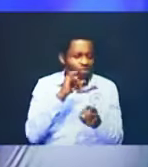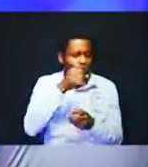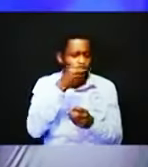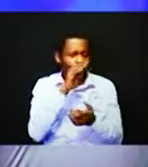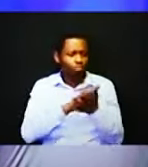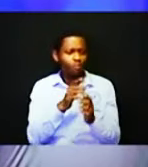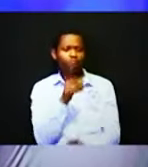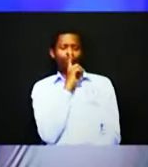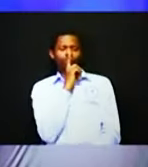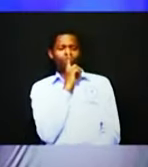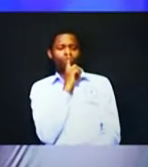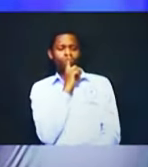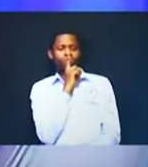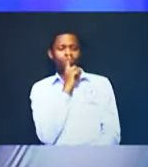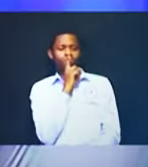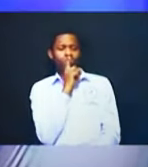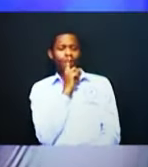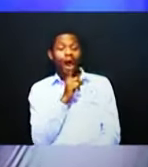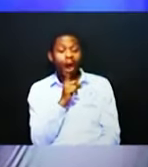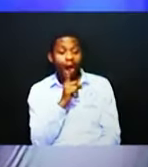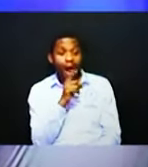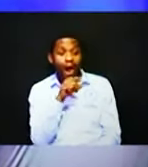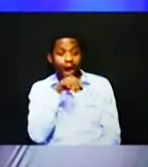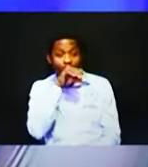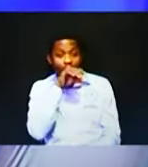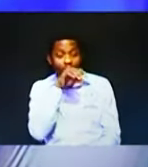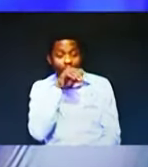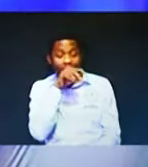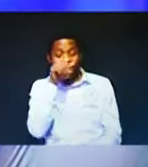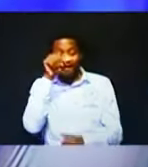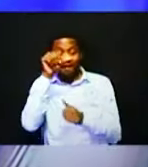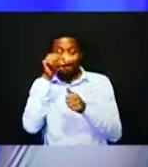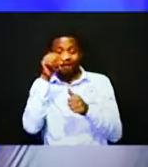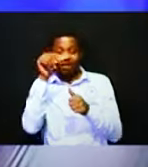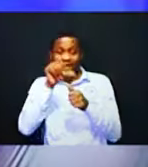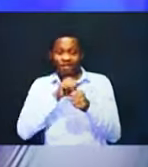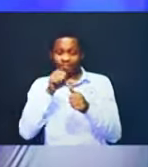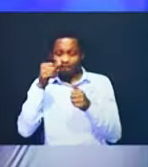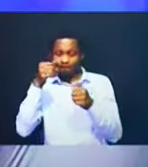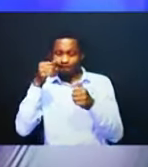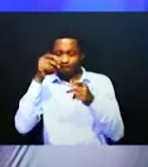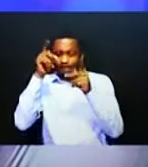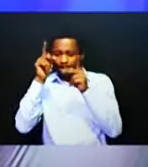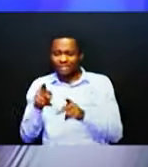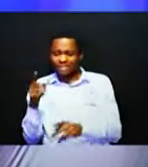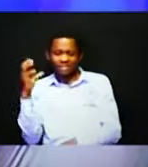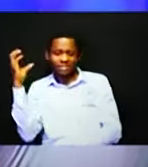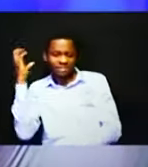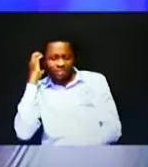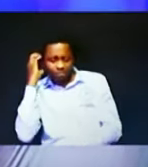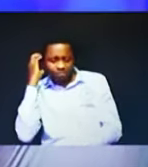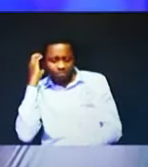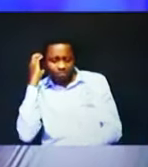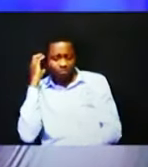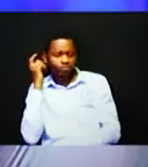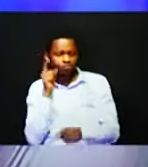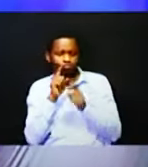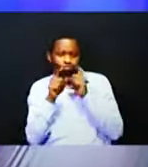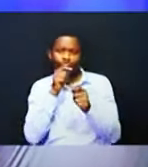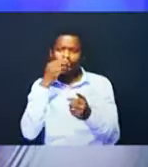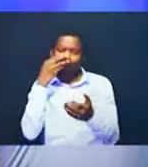their mouth. Whoever heard me spoke well of me, and those who saw